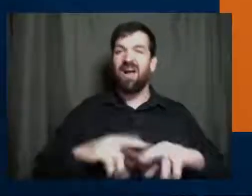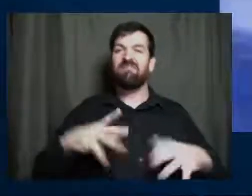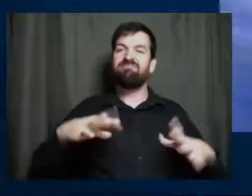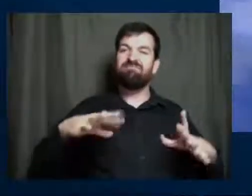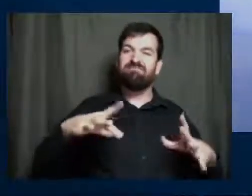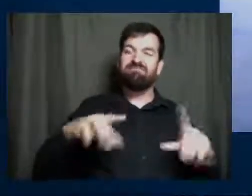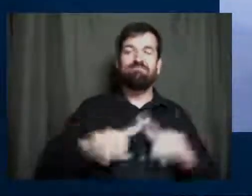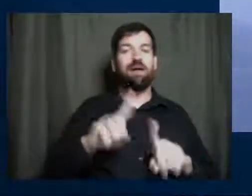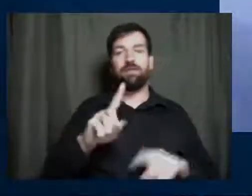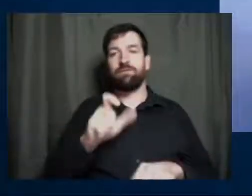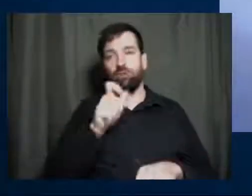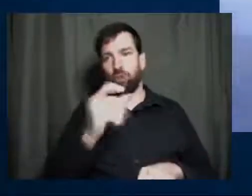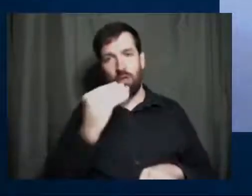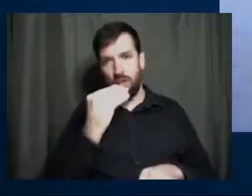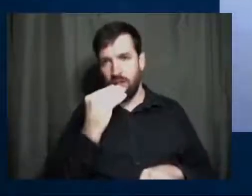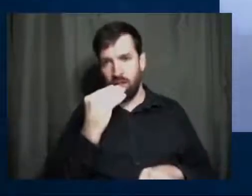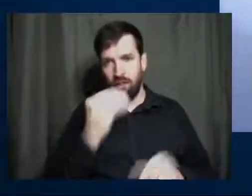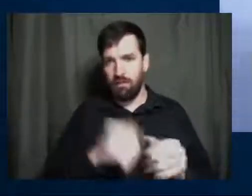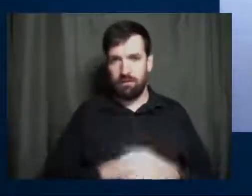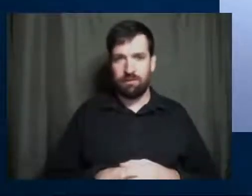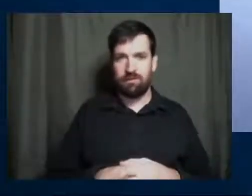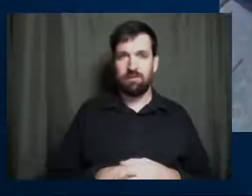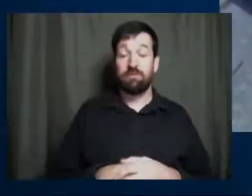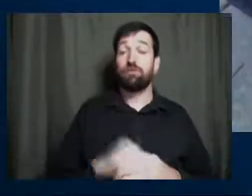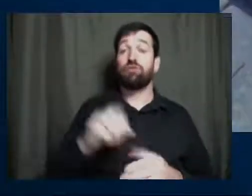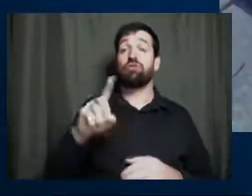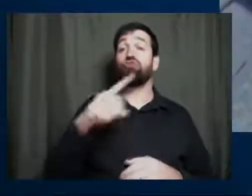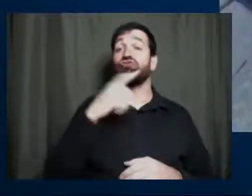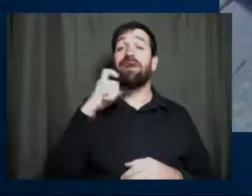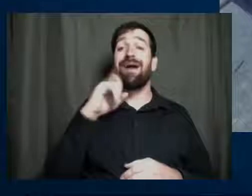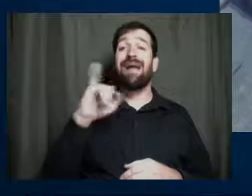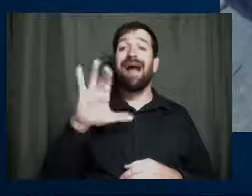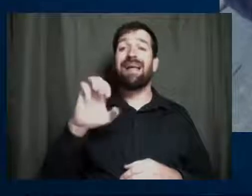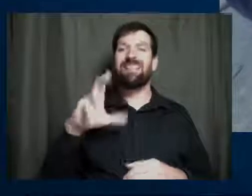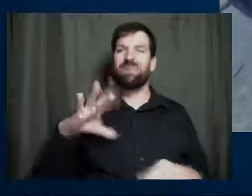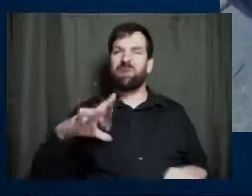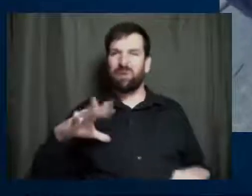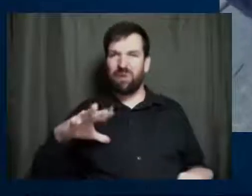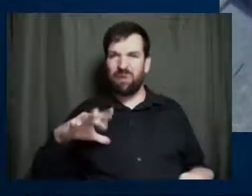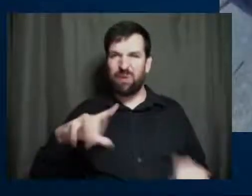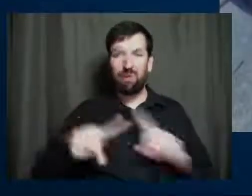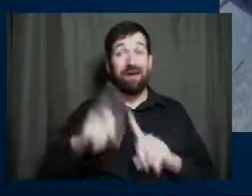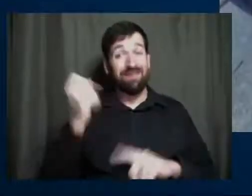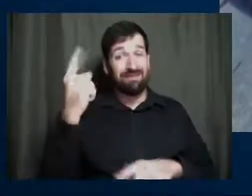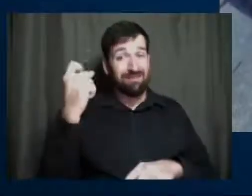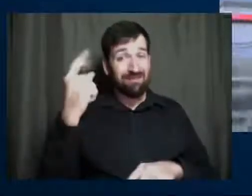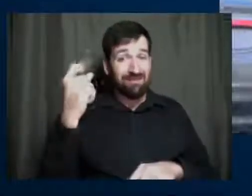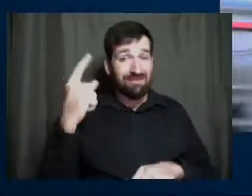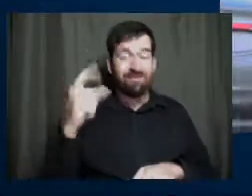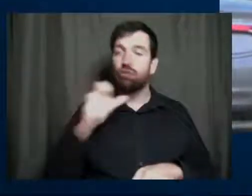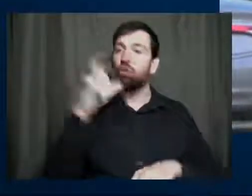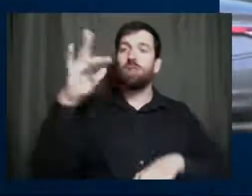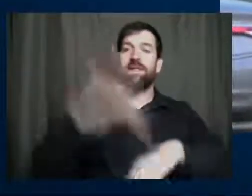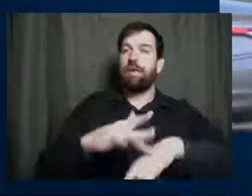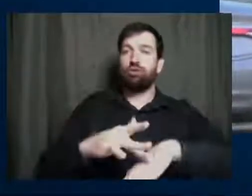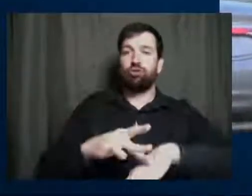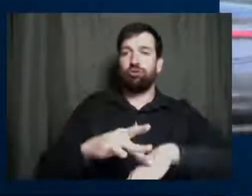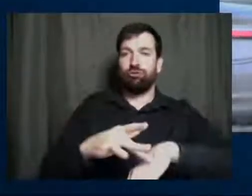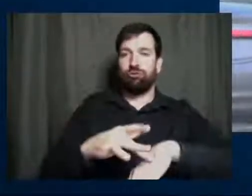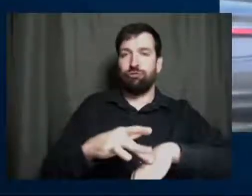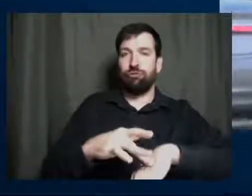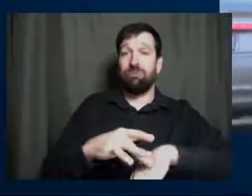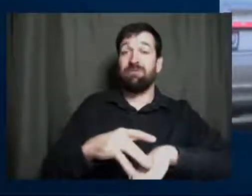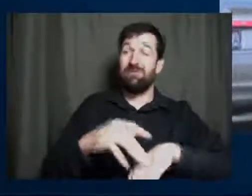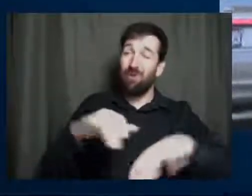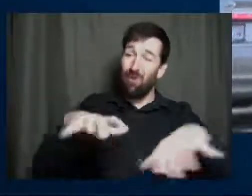your mouth. Dry ice is so cool, but Sunnye says don't touch it with your bare hands. It's ice